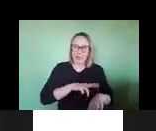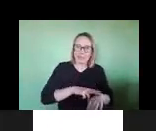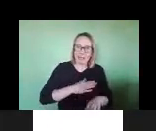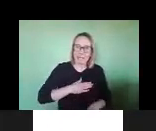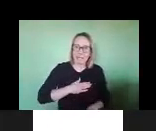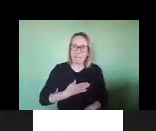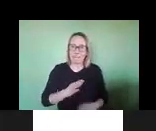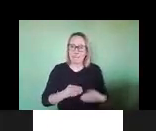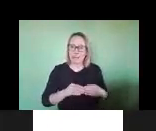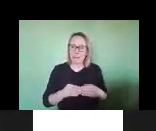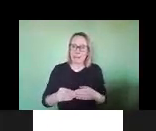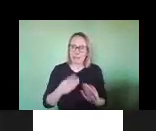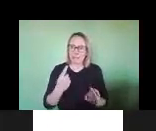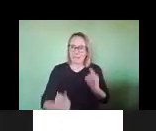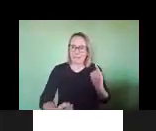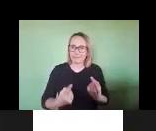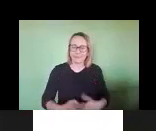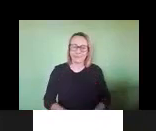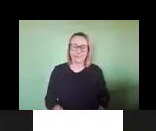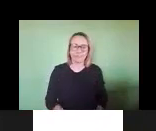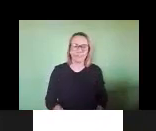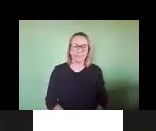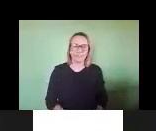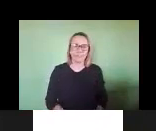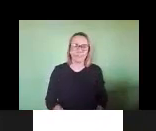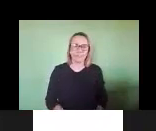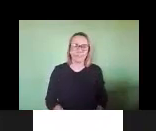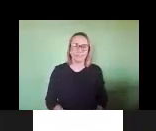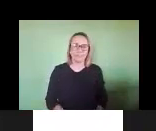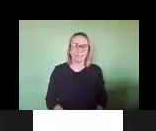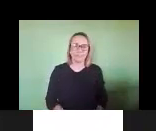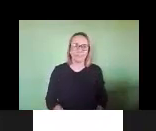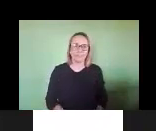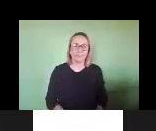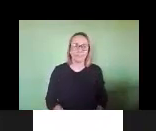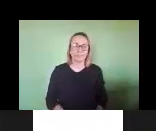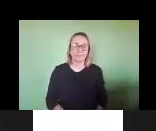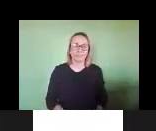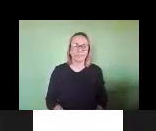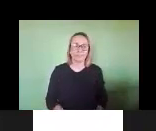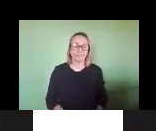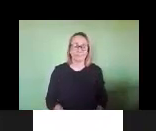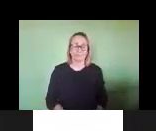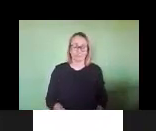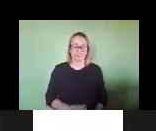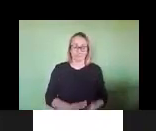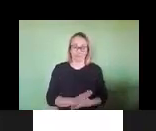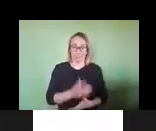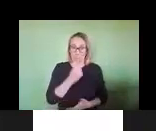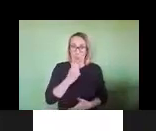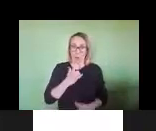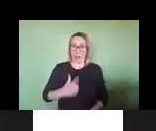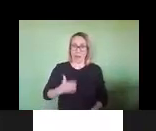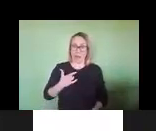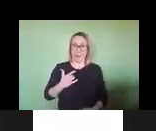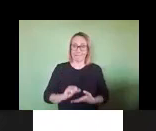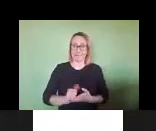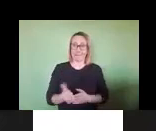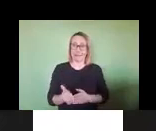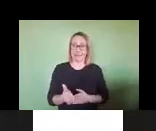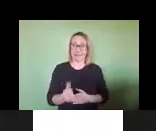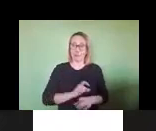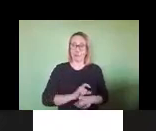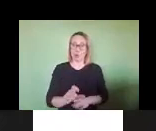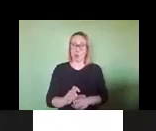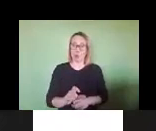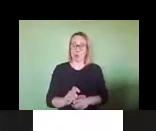member-led. So another success is our ability for us to run life skills